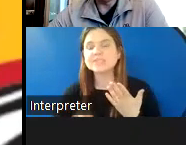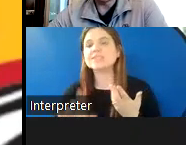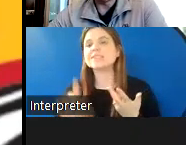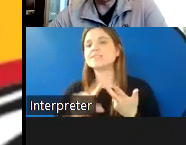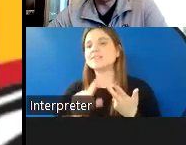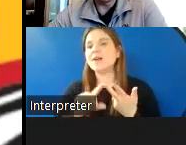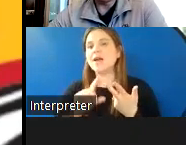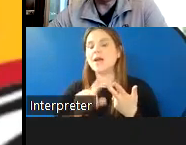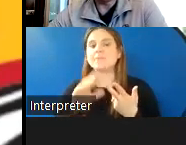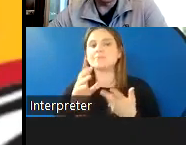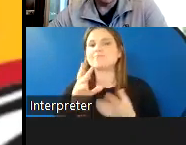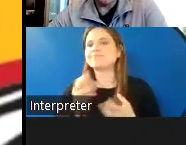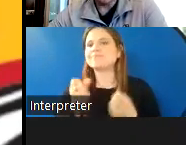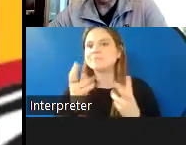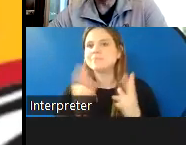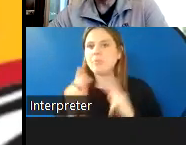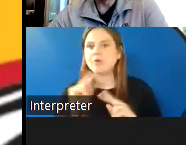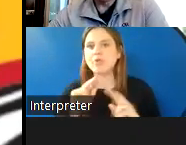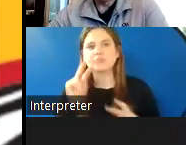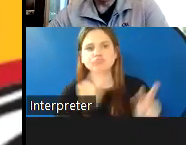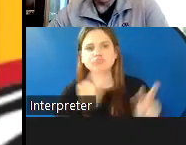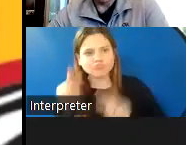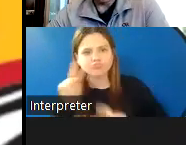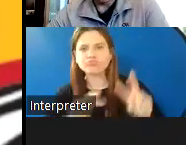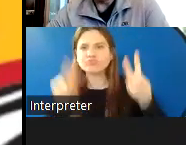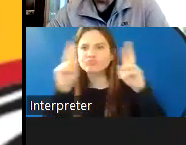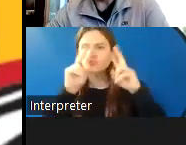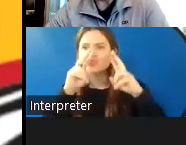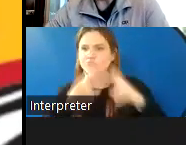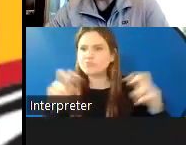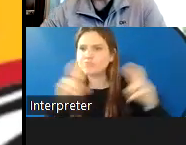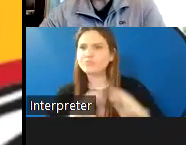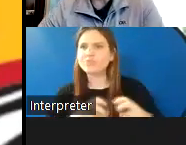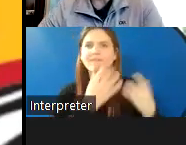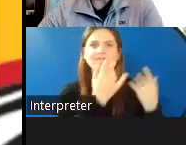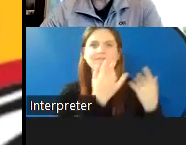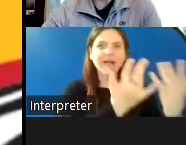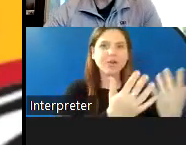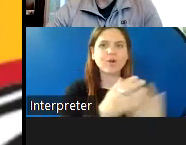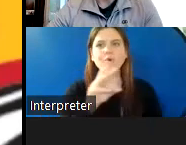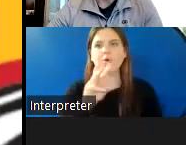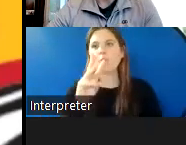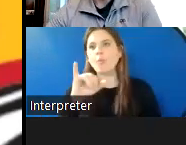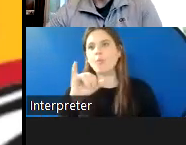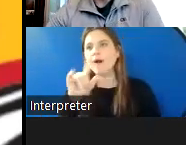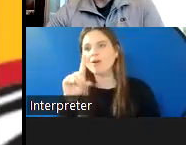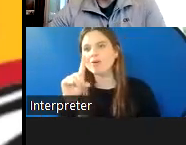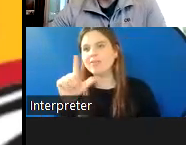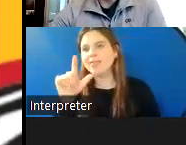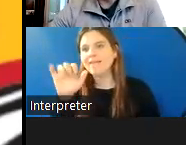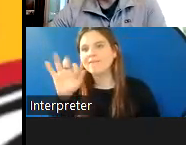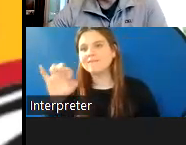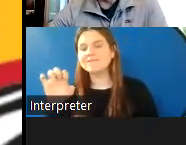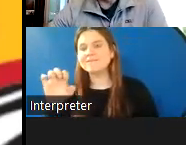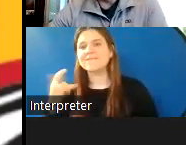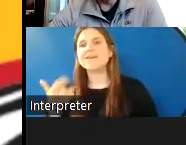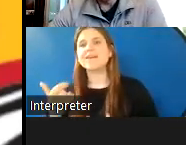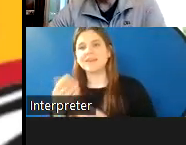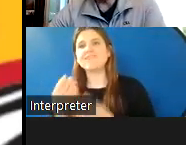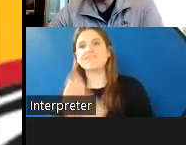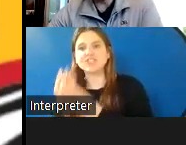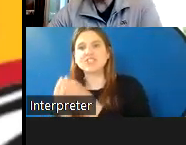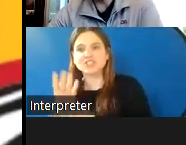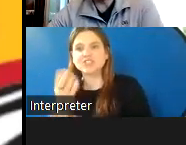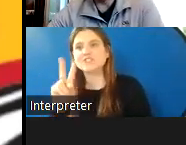the intersection between fire, wildlife, and vegetation. And then